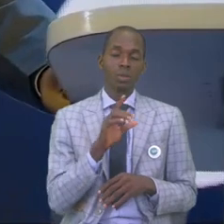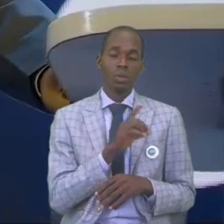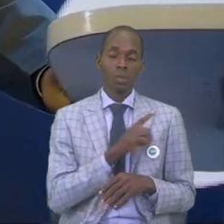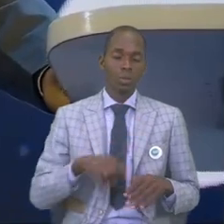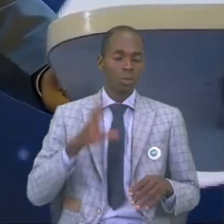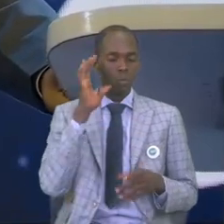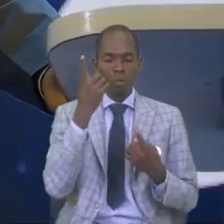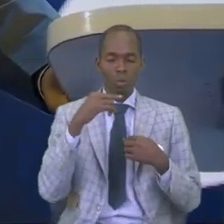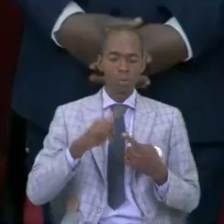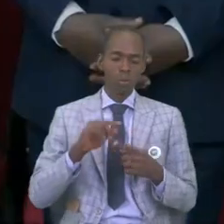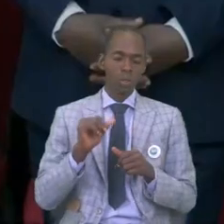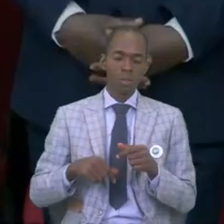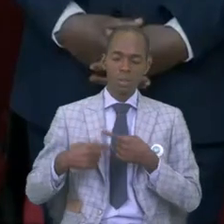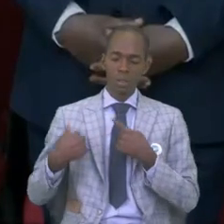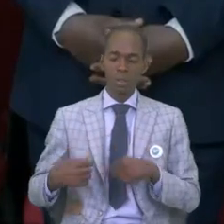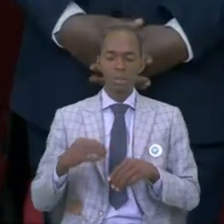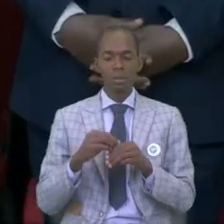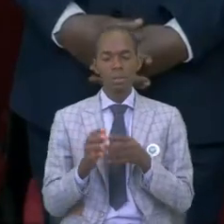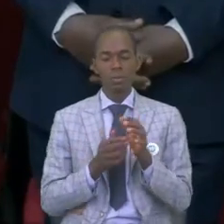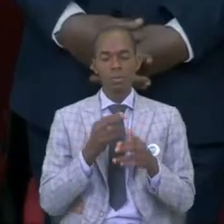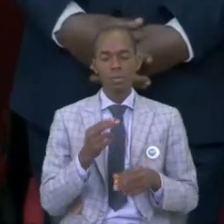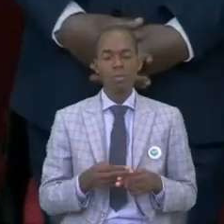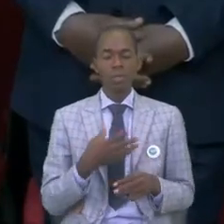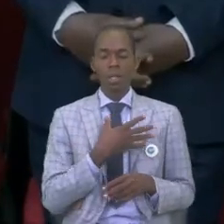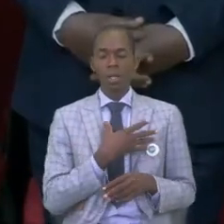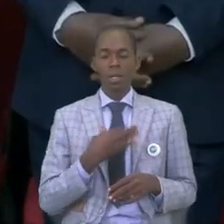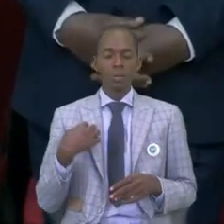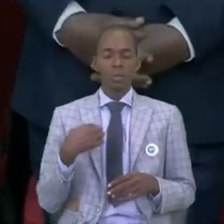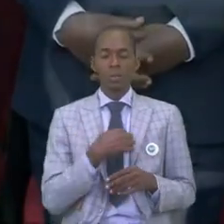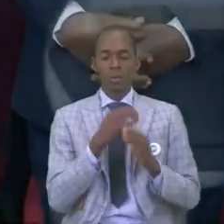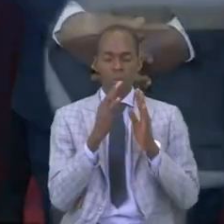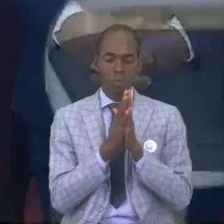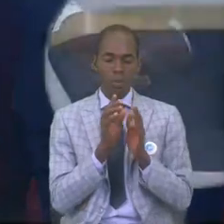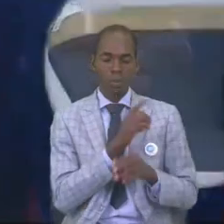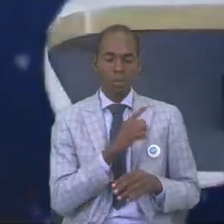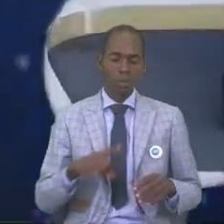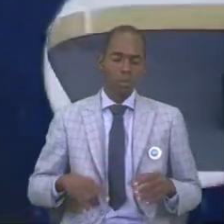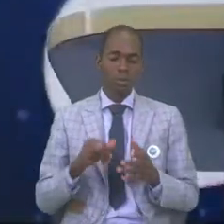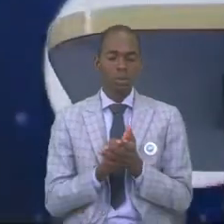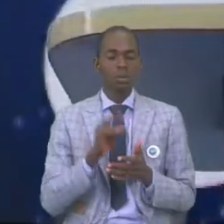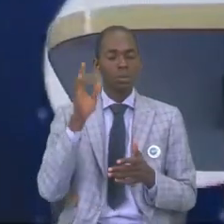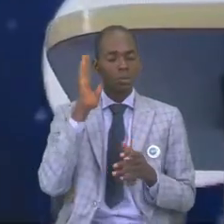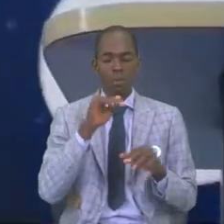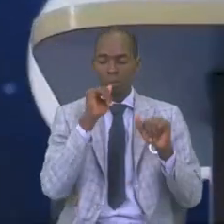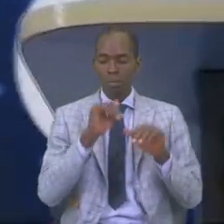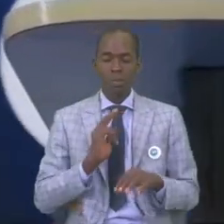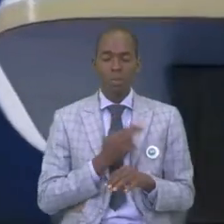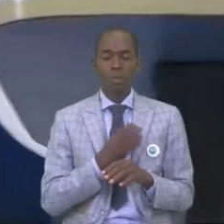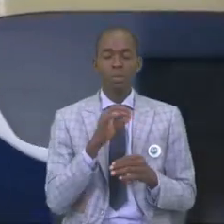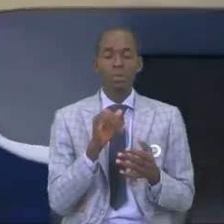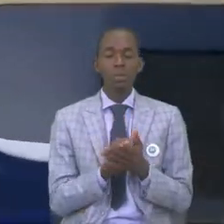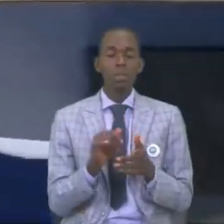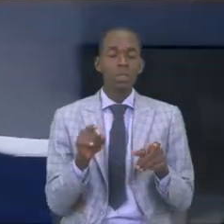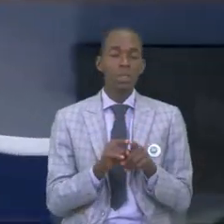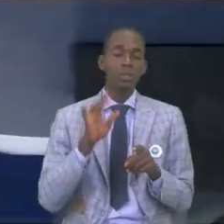heart in Jesus' name. And we pray, Lord, that You will bless us so that we can become instruments